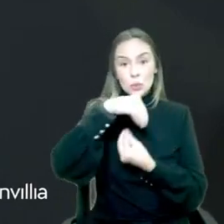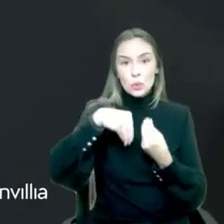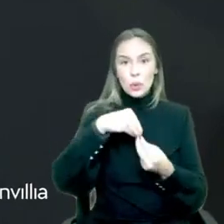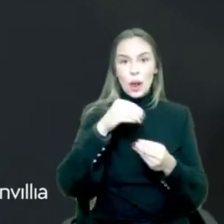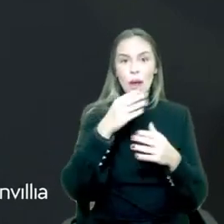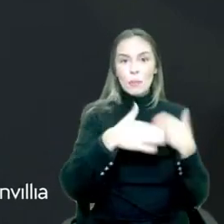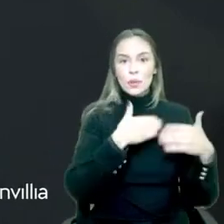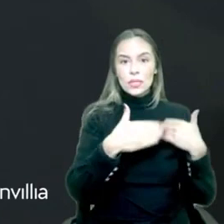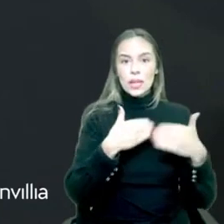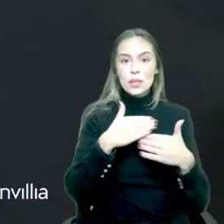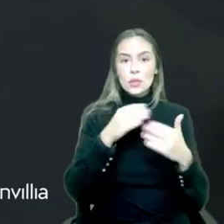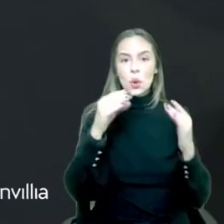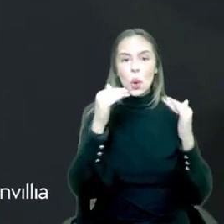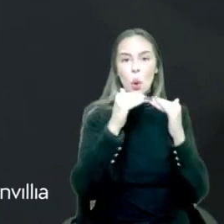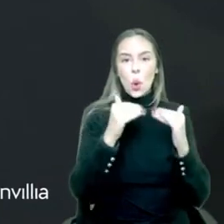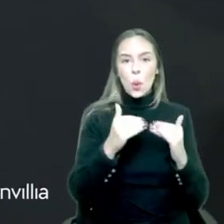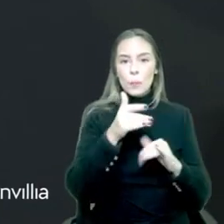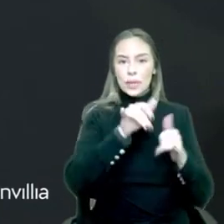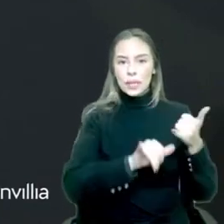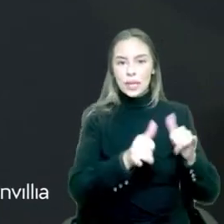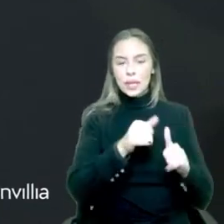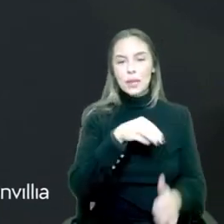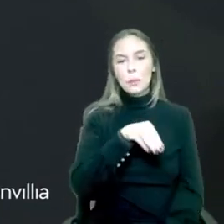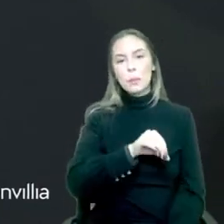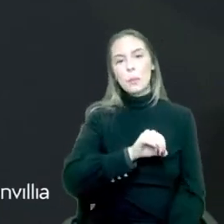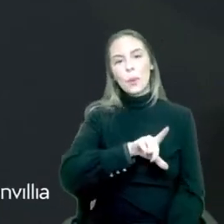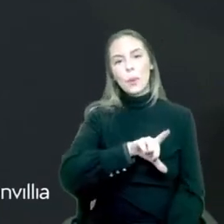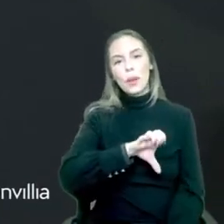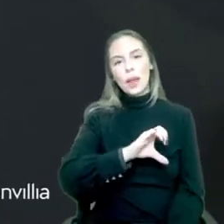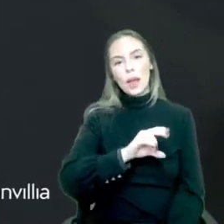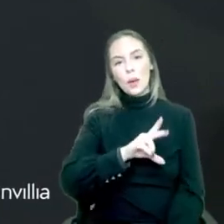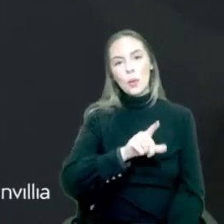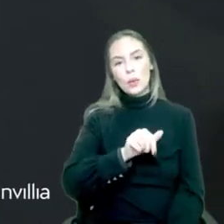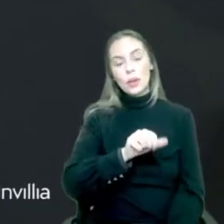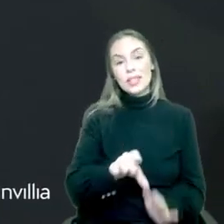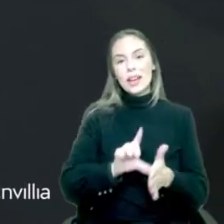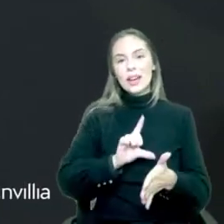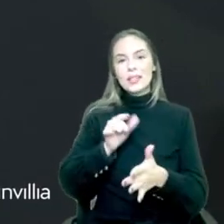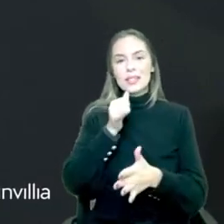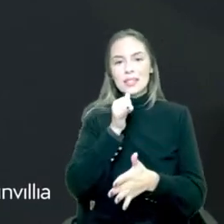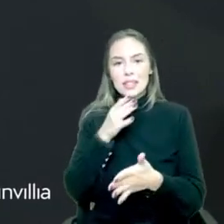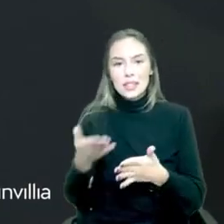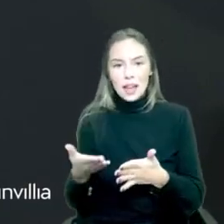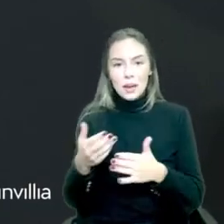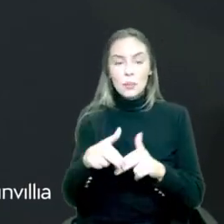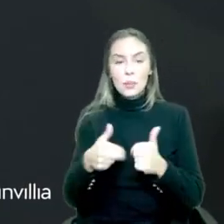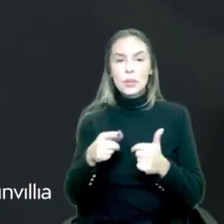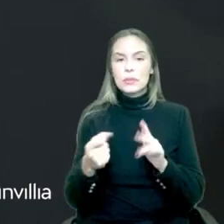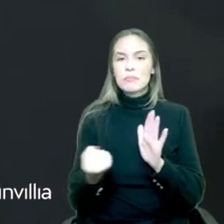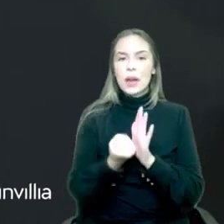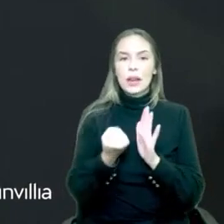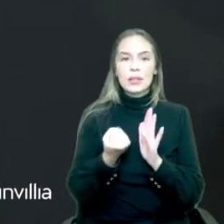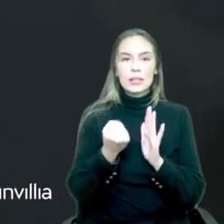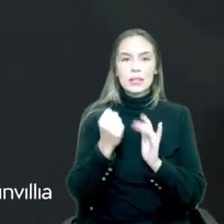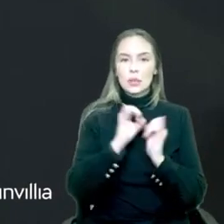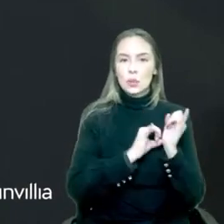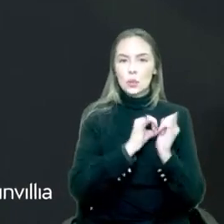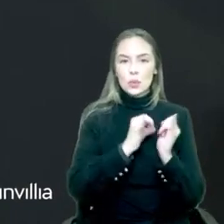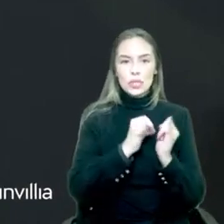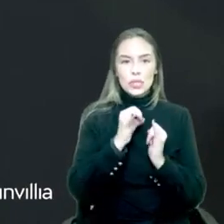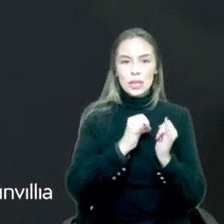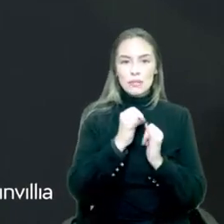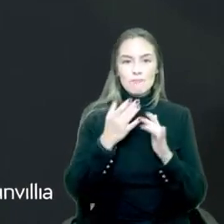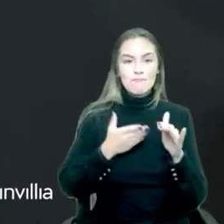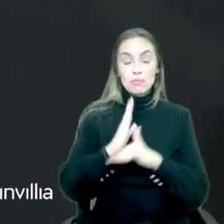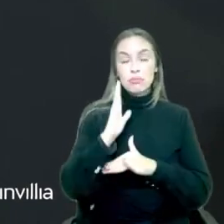So we believe that this is going to, very soon, is going to be a breakthrough for the industry, because we can decrease